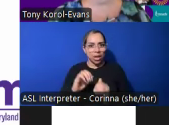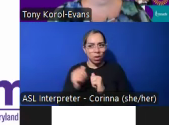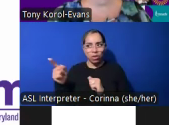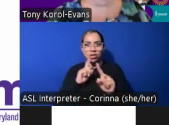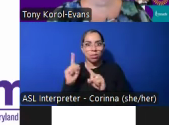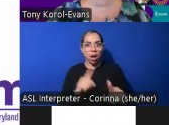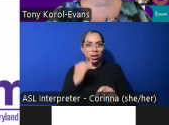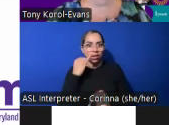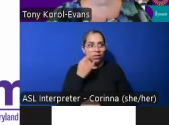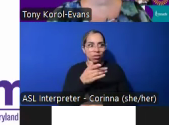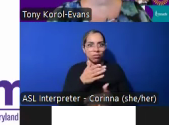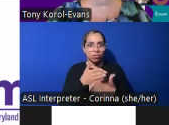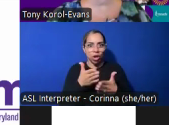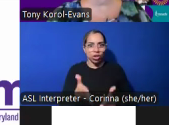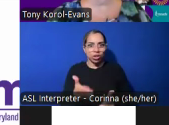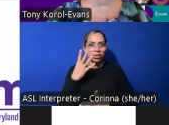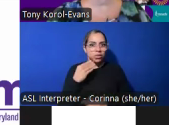Next slide, please.